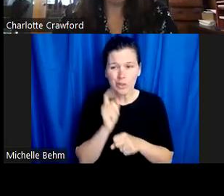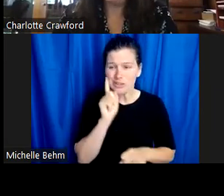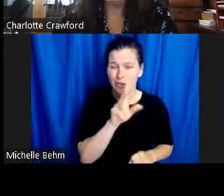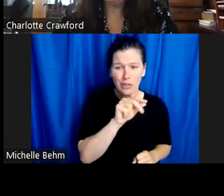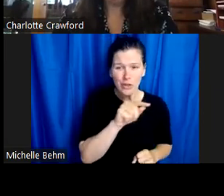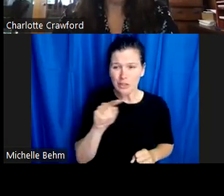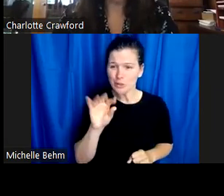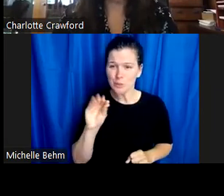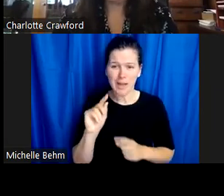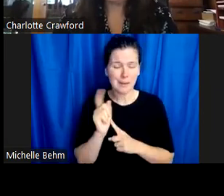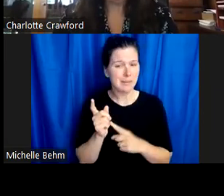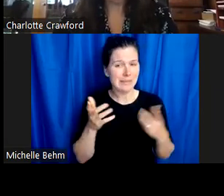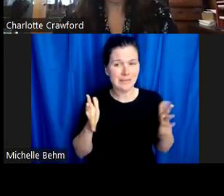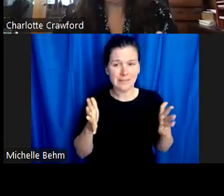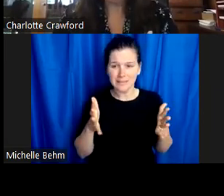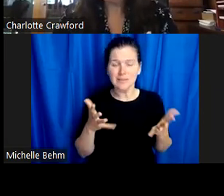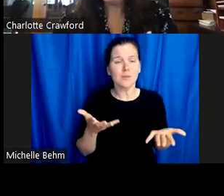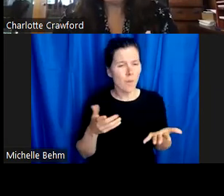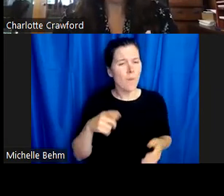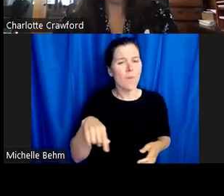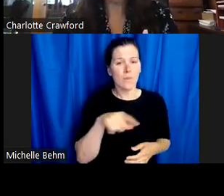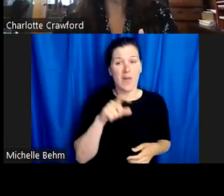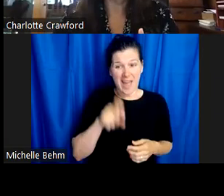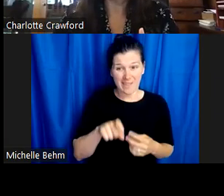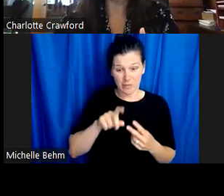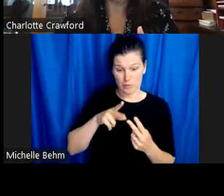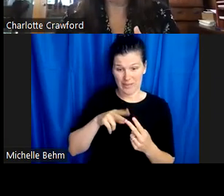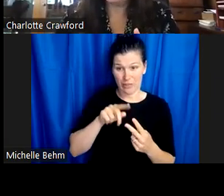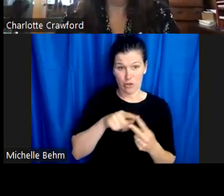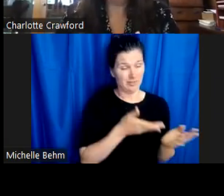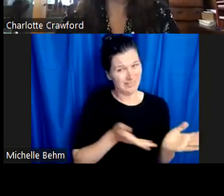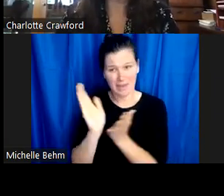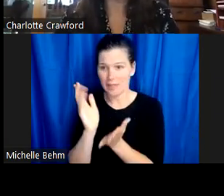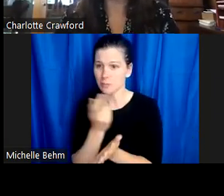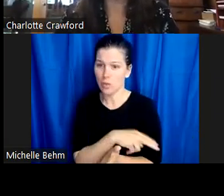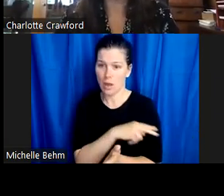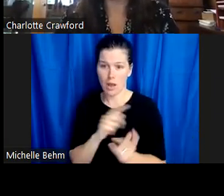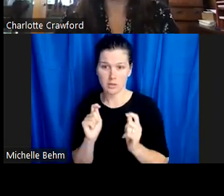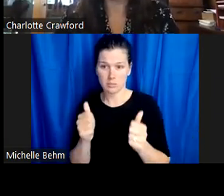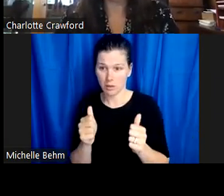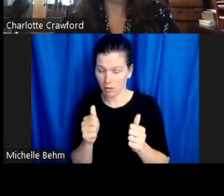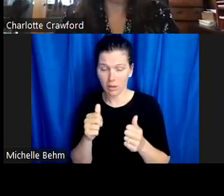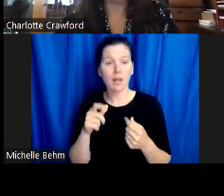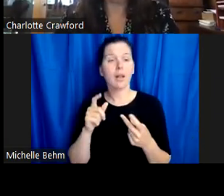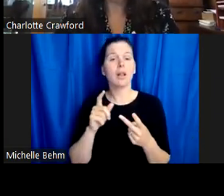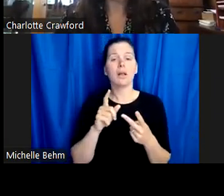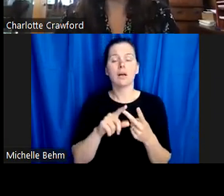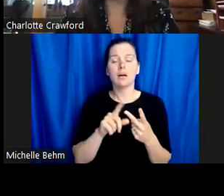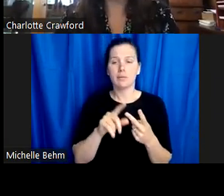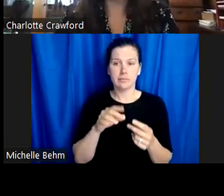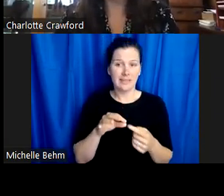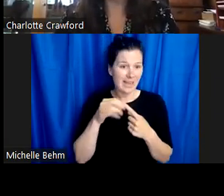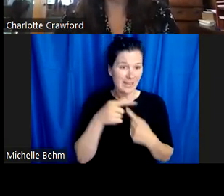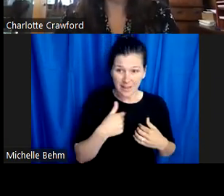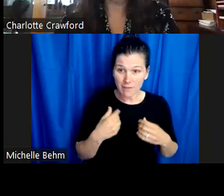have to either take them to the hospital in case the half-life is longer, or they have more